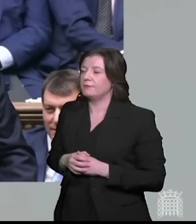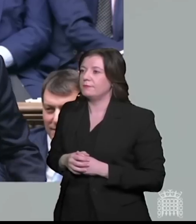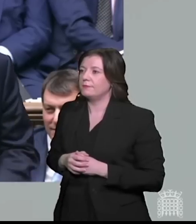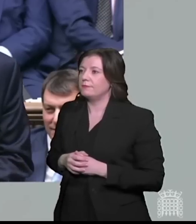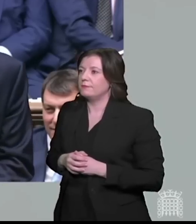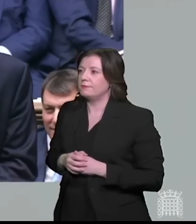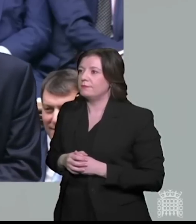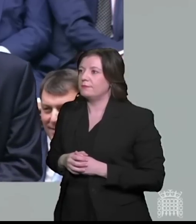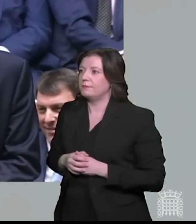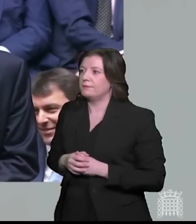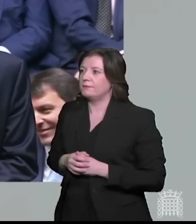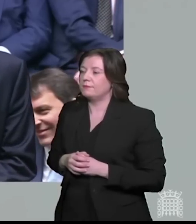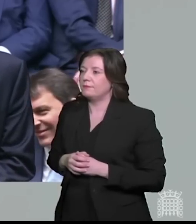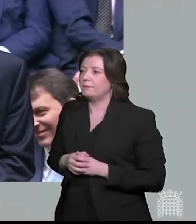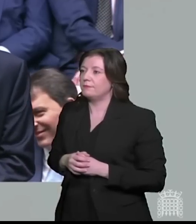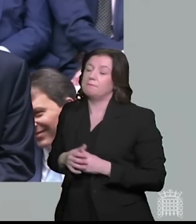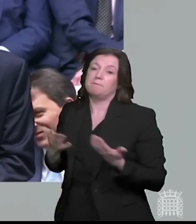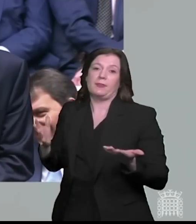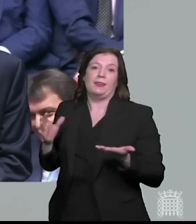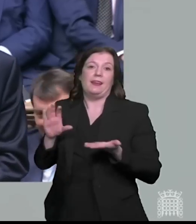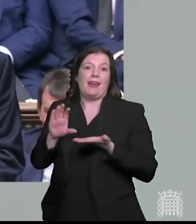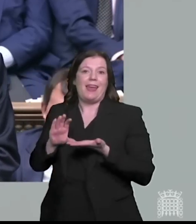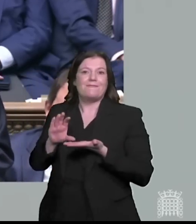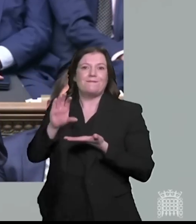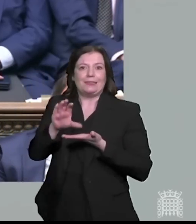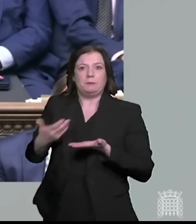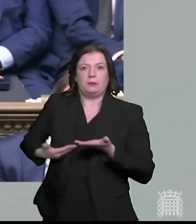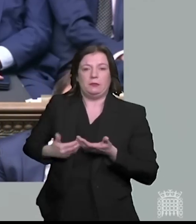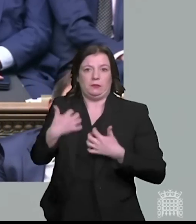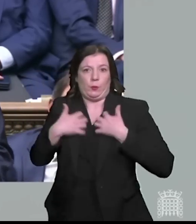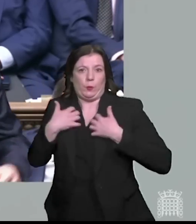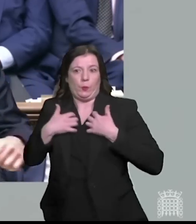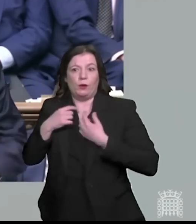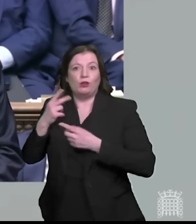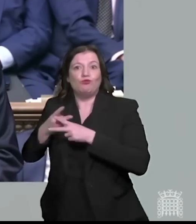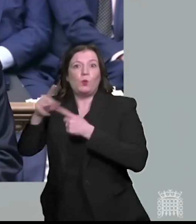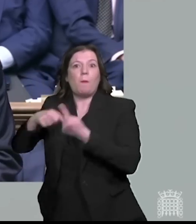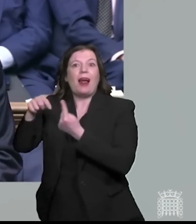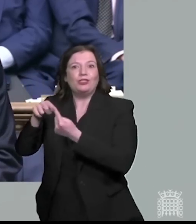That will give it access to the same investment incentives as renewable energy,